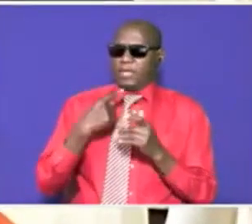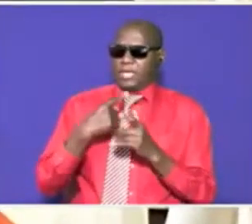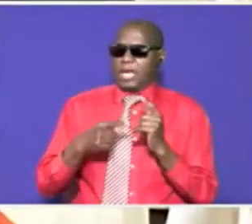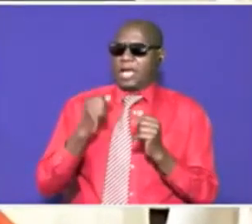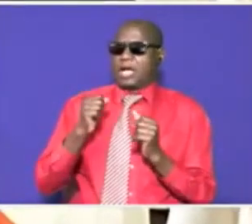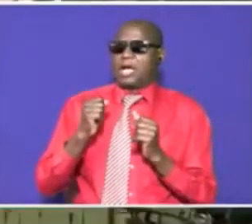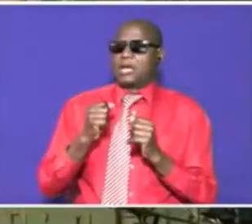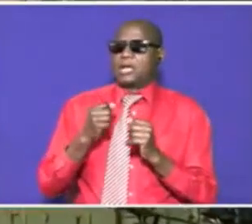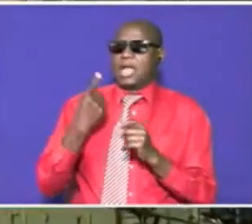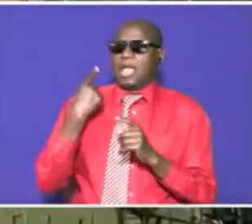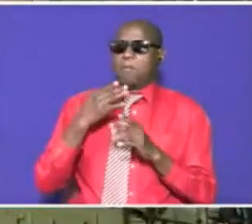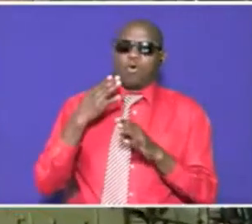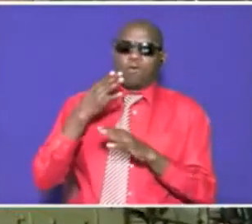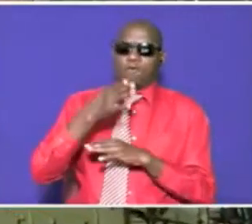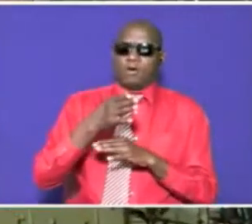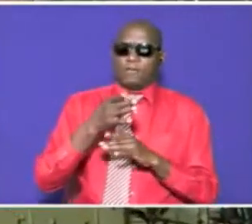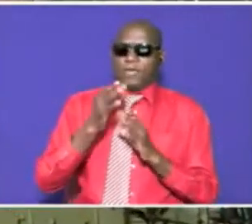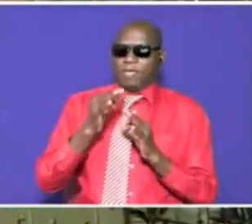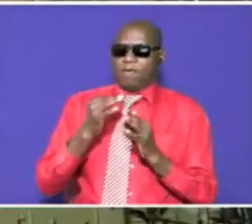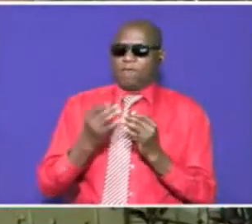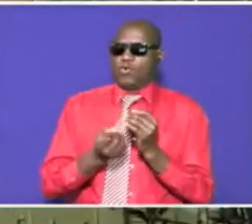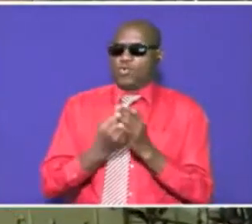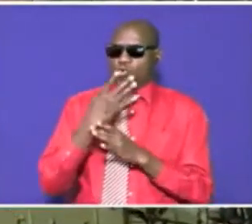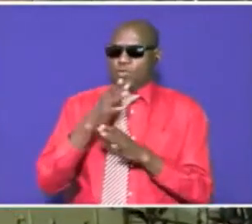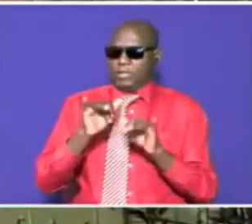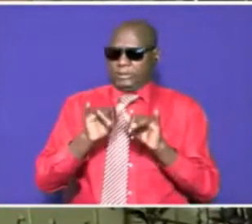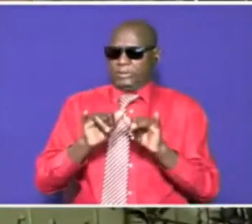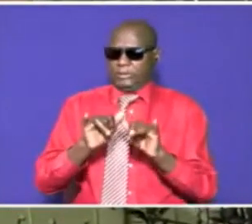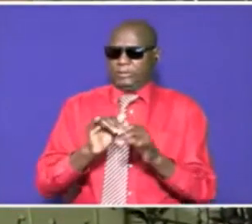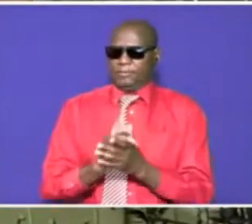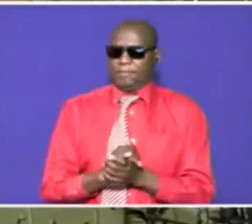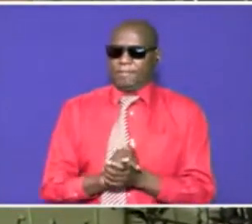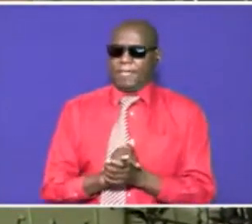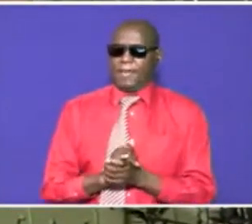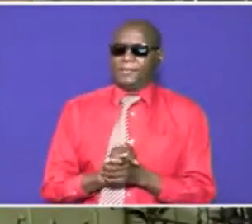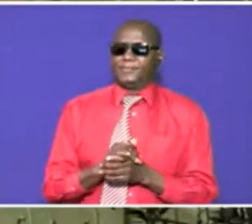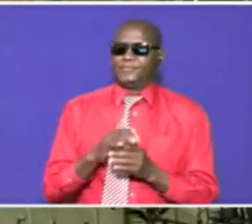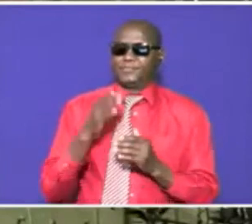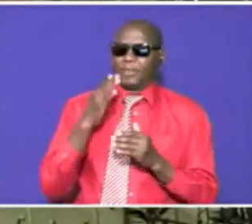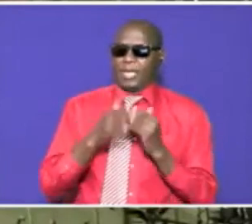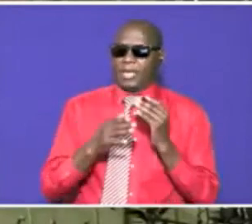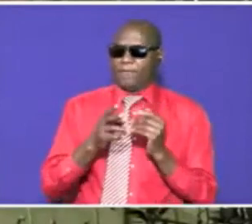the industry maintains the same high growth trajectory. By the end of